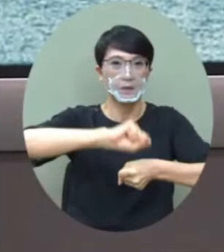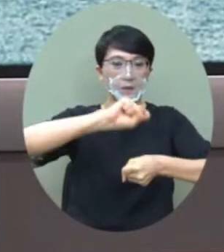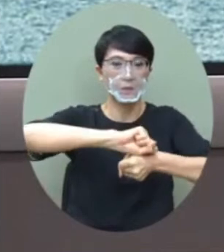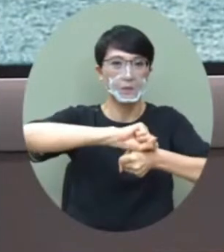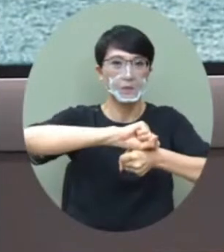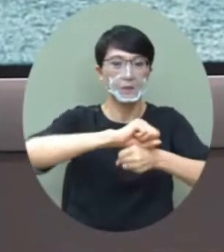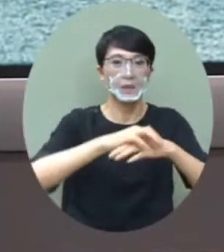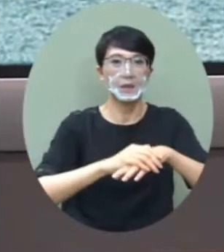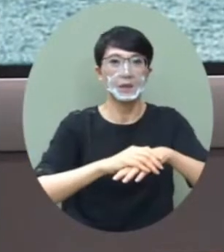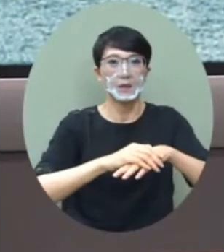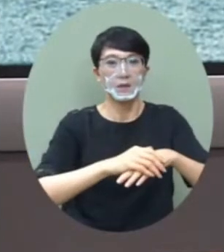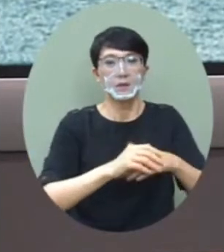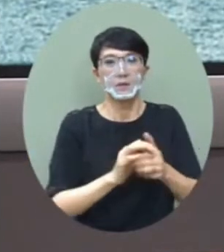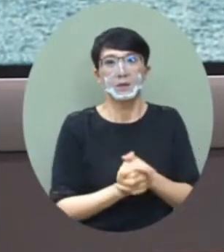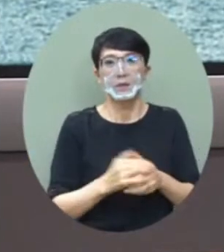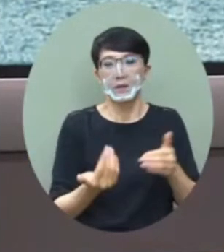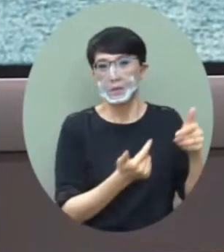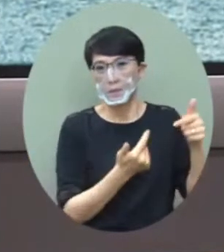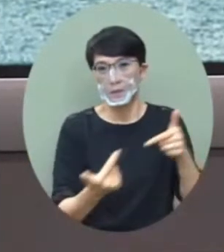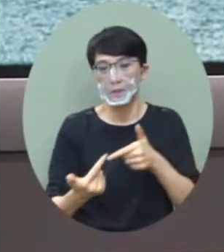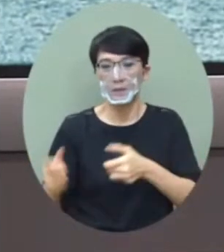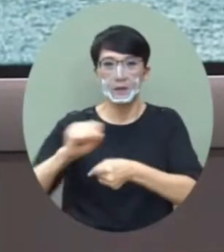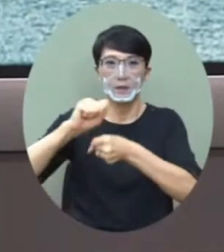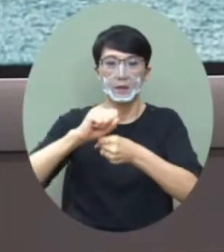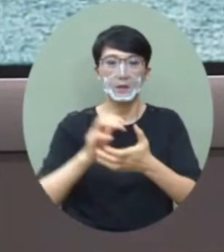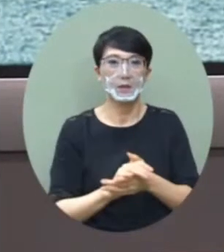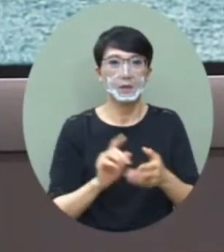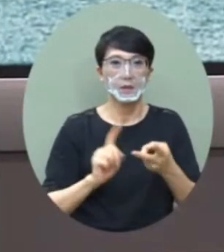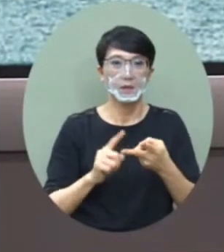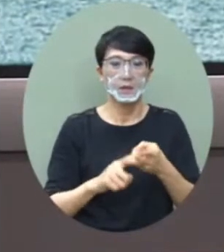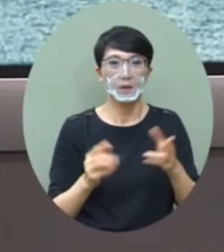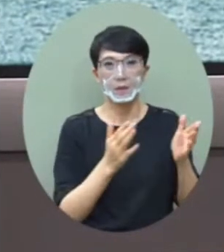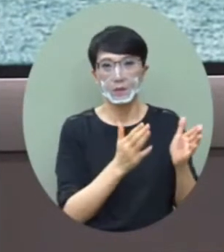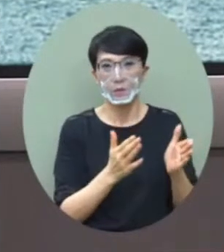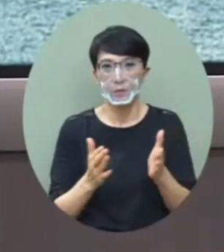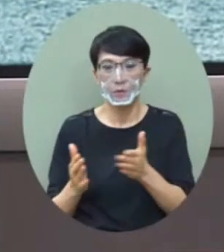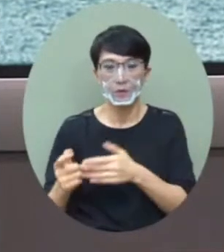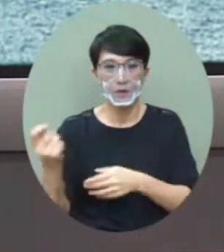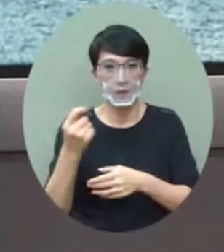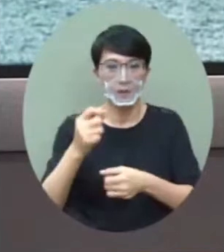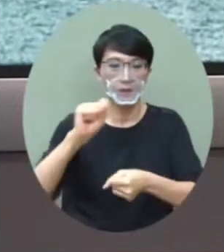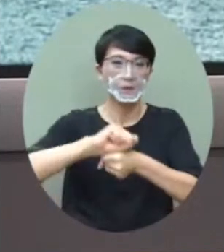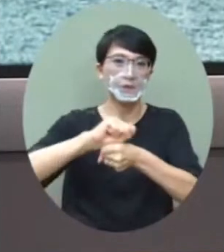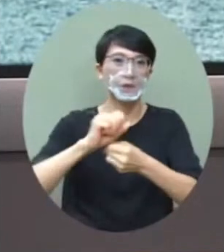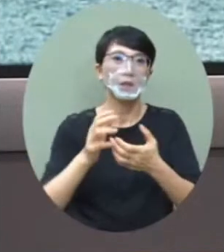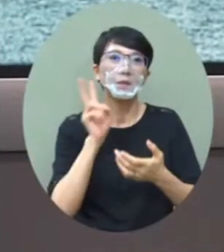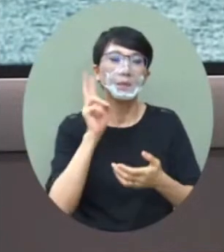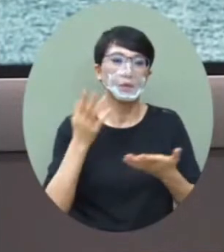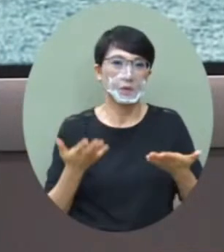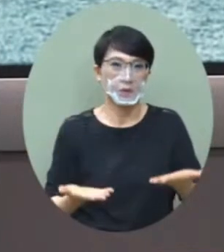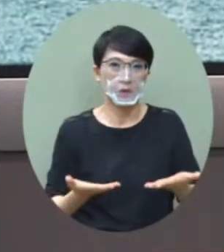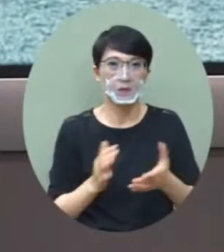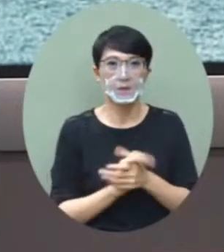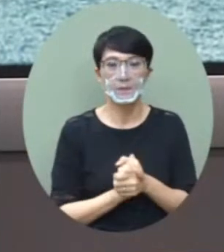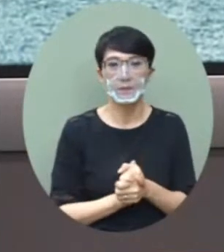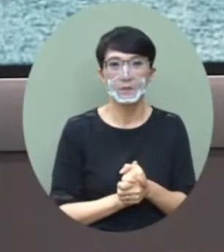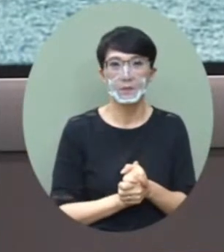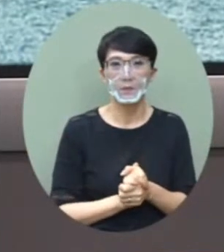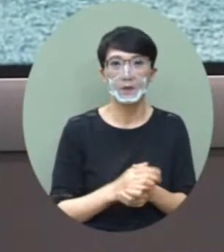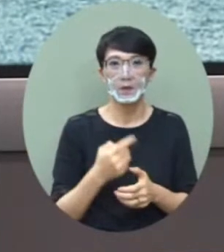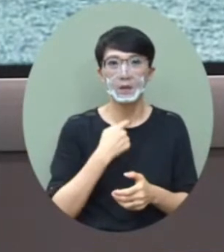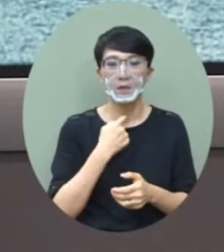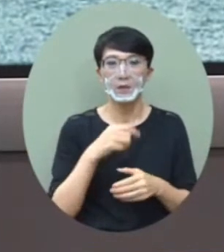when the HA or Department of Health has to store extra bodies, extra equipment must